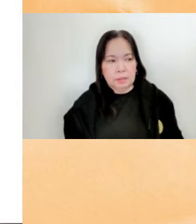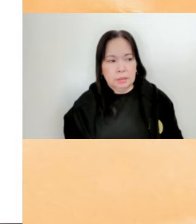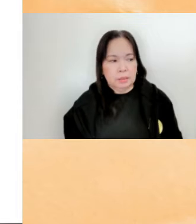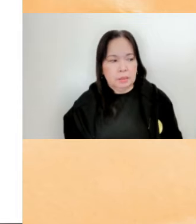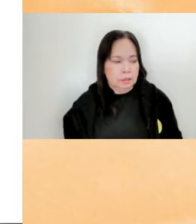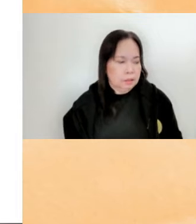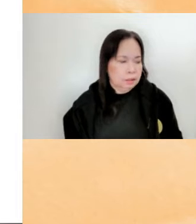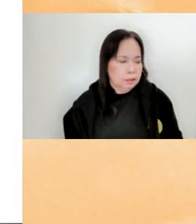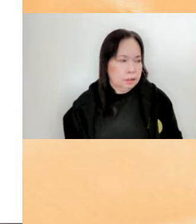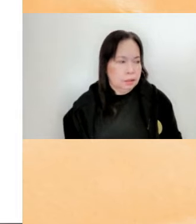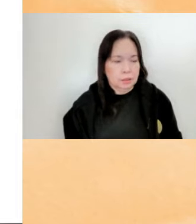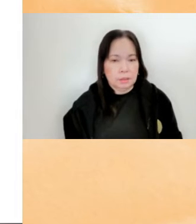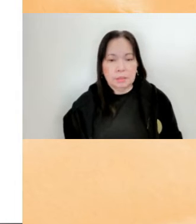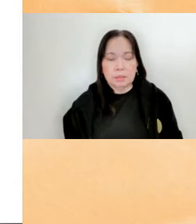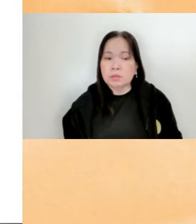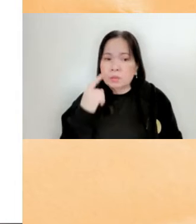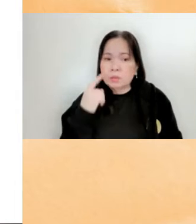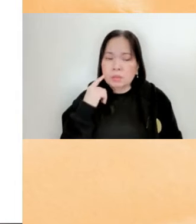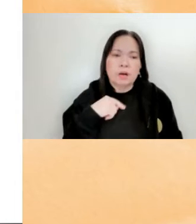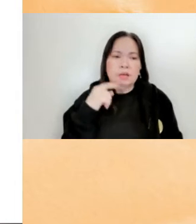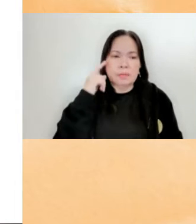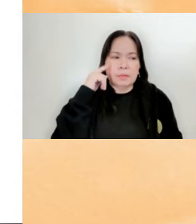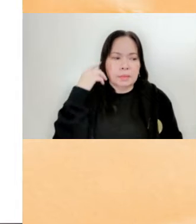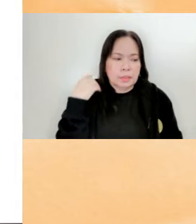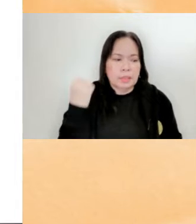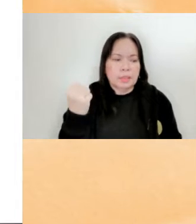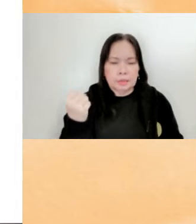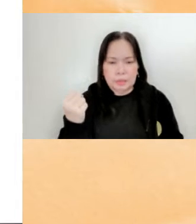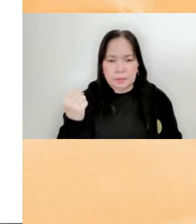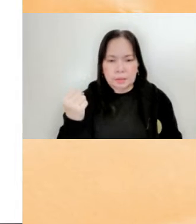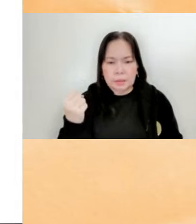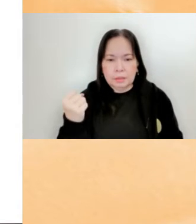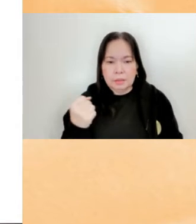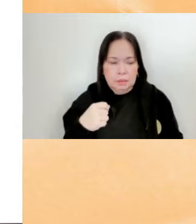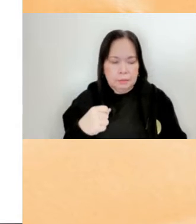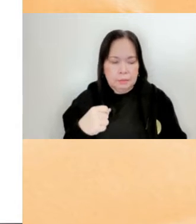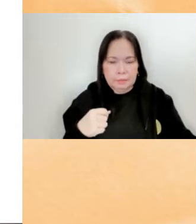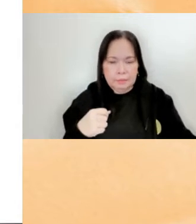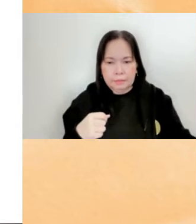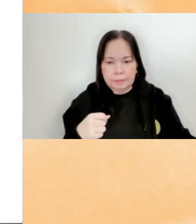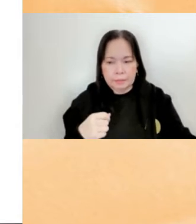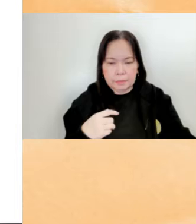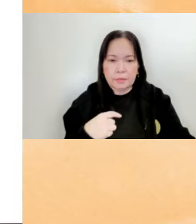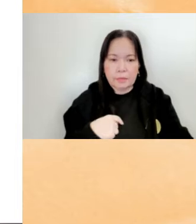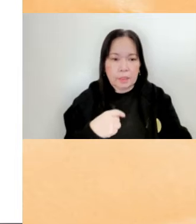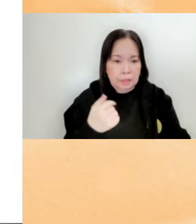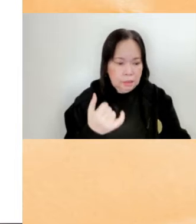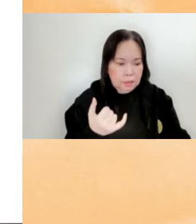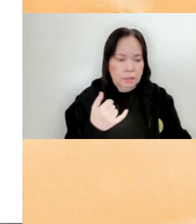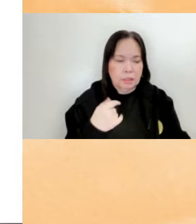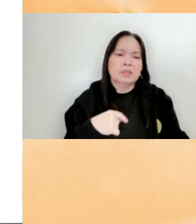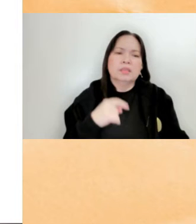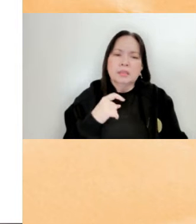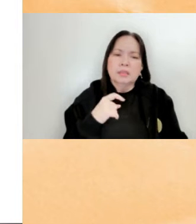We have traditionally looked at mental health and illness from the biopsychosocial and spiritual dimensions. Today, we